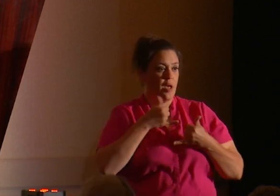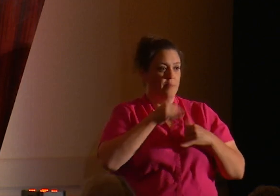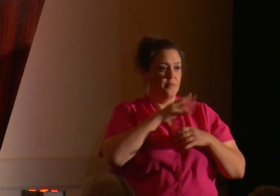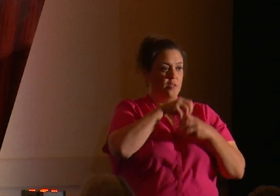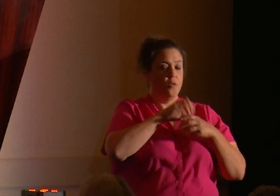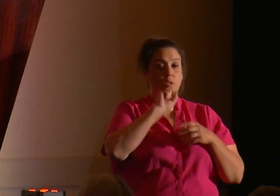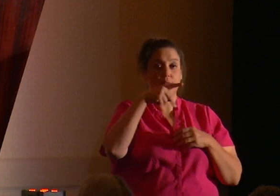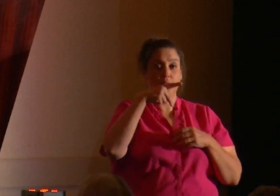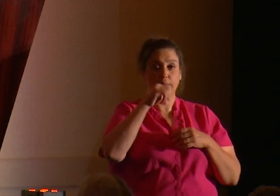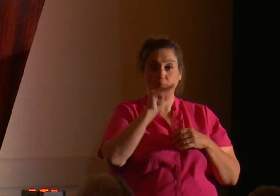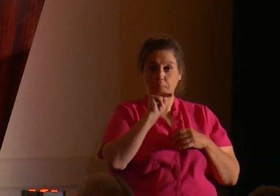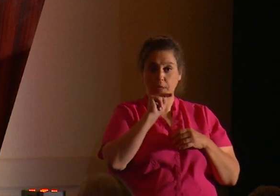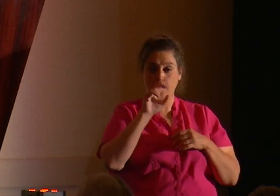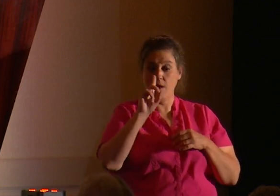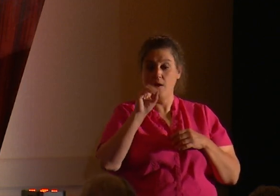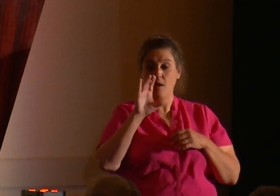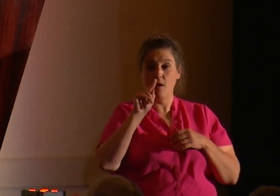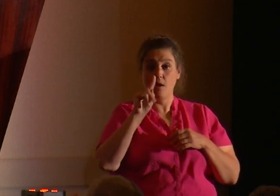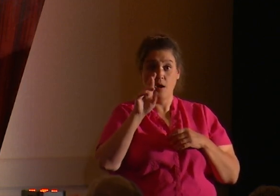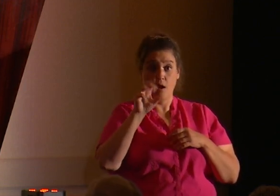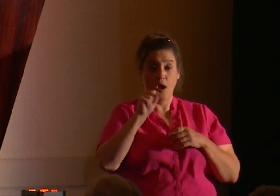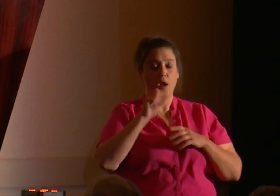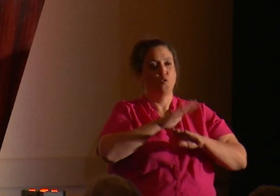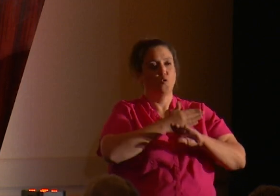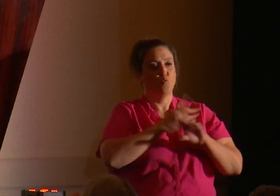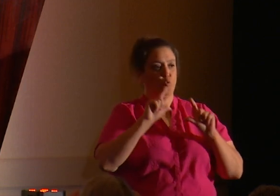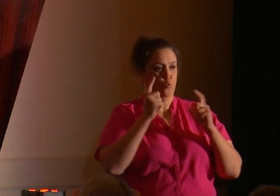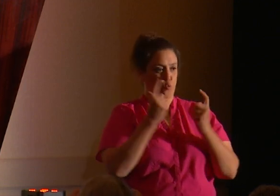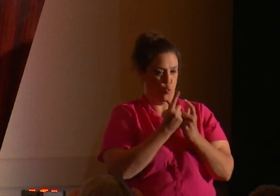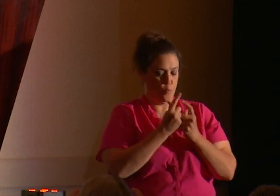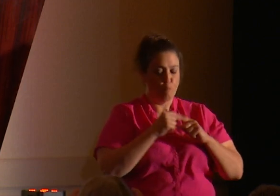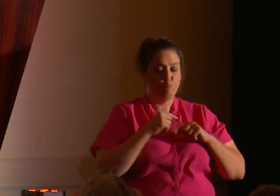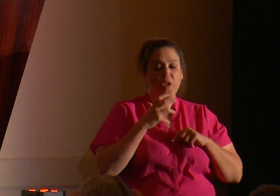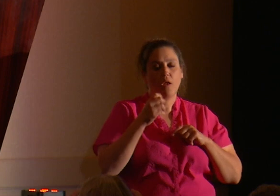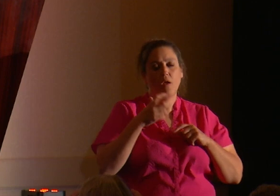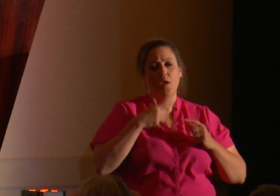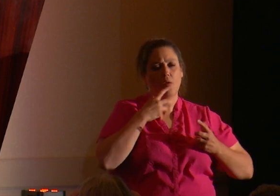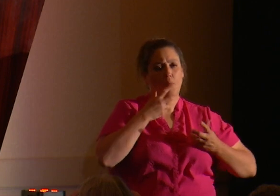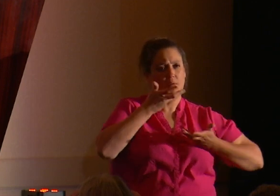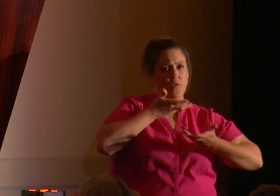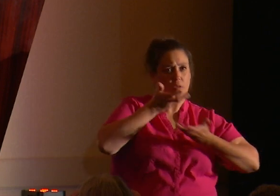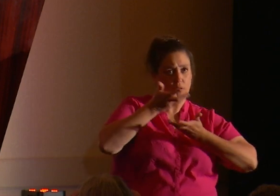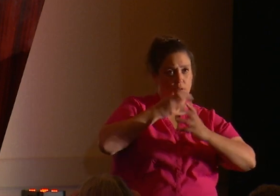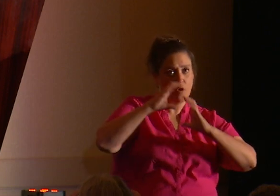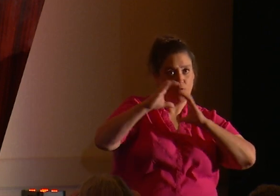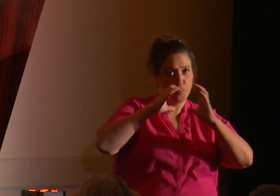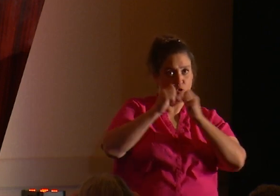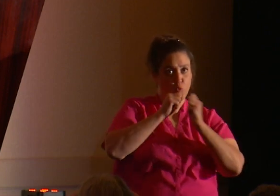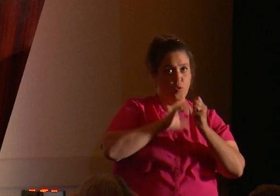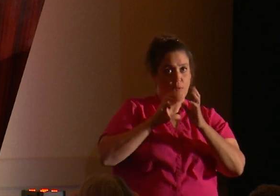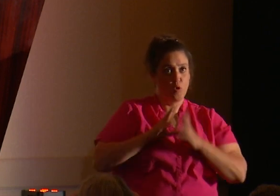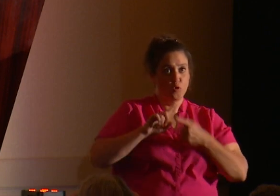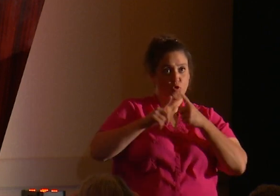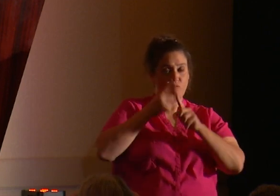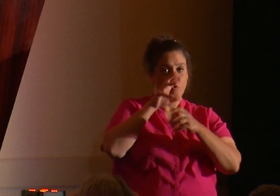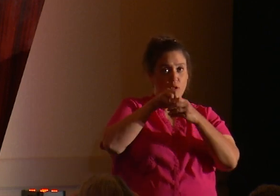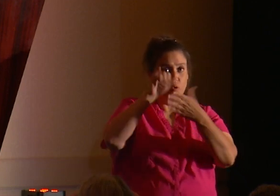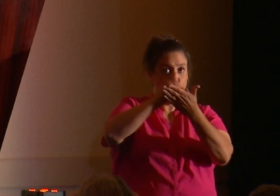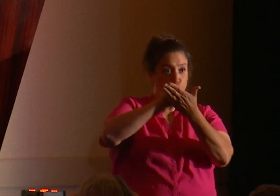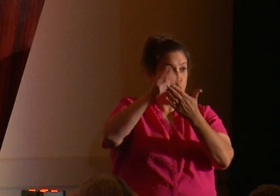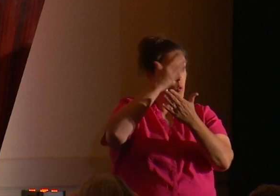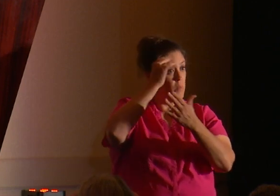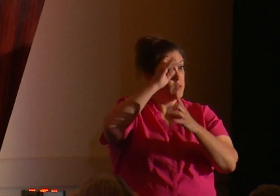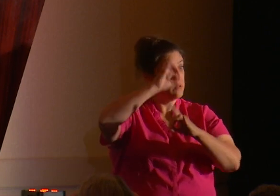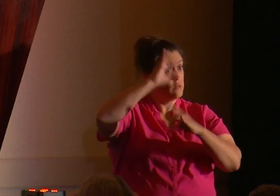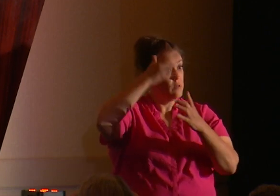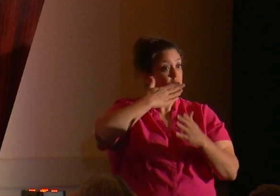Doctors, and I'm having these conversations with my Christian friends in New York, because all these bad things are starting to happen to me. And he was like,